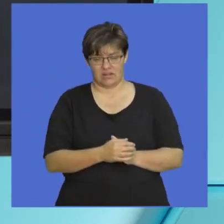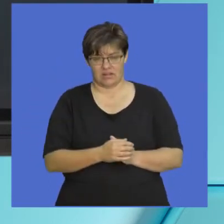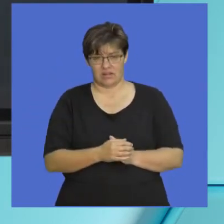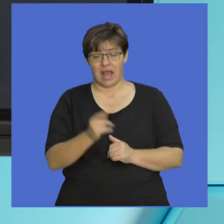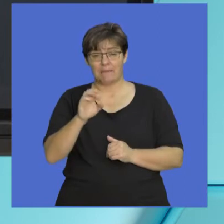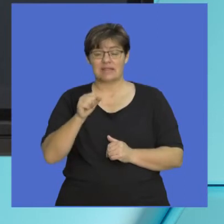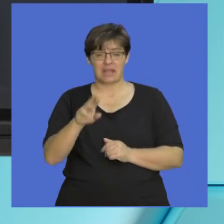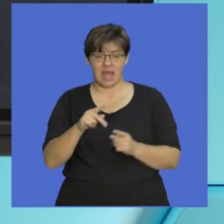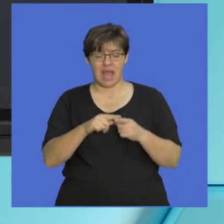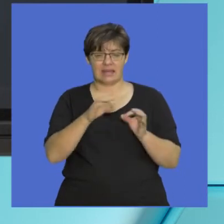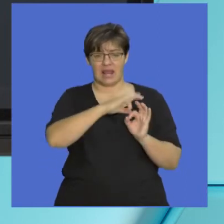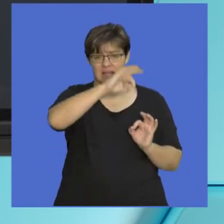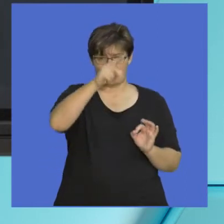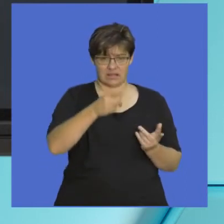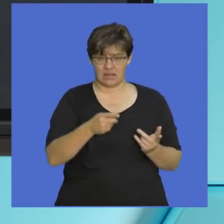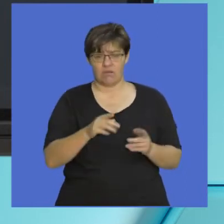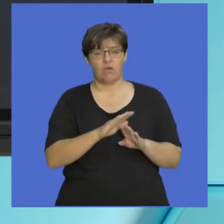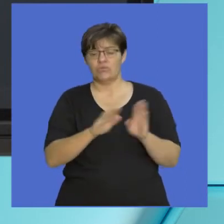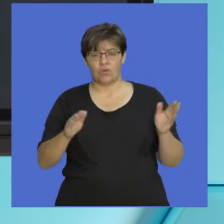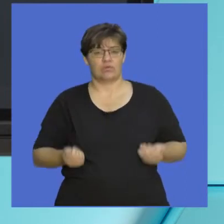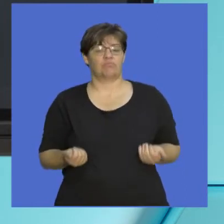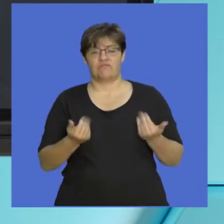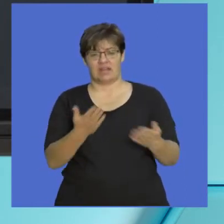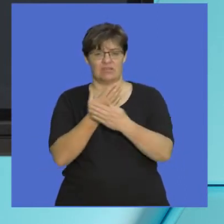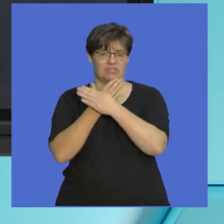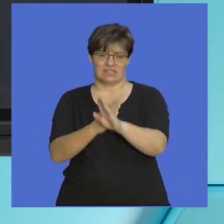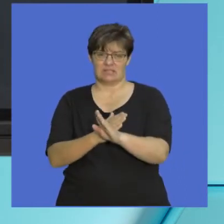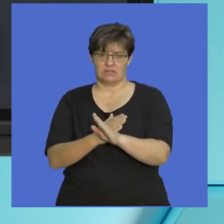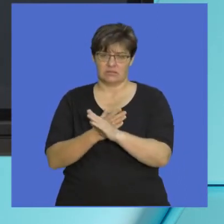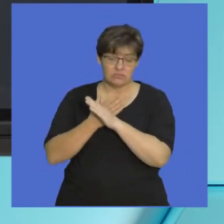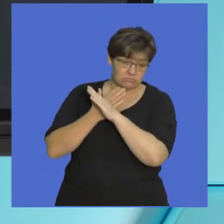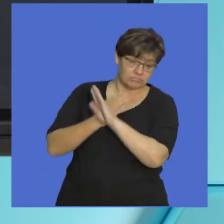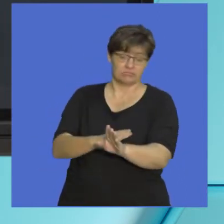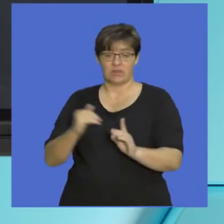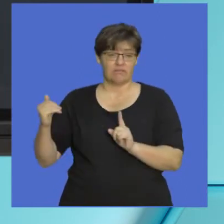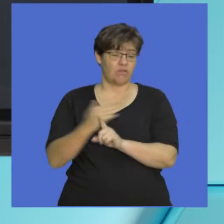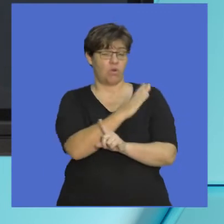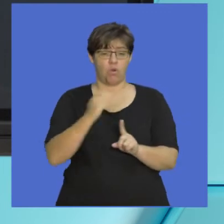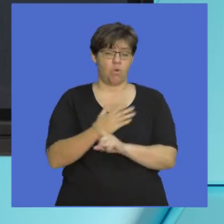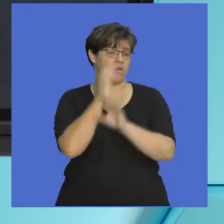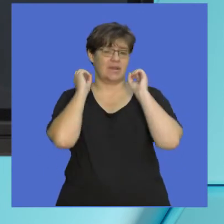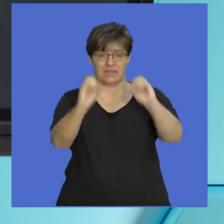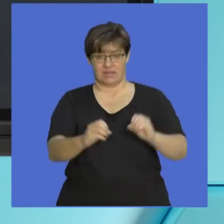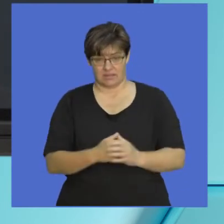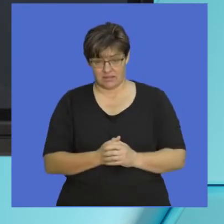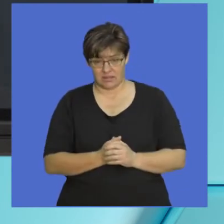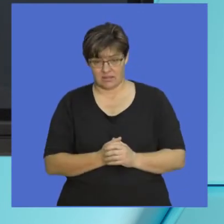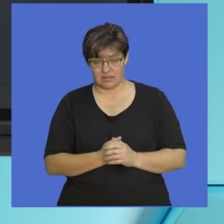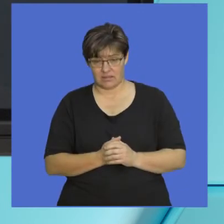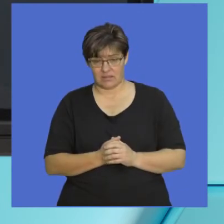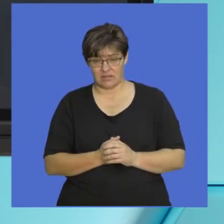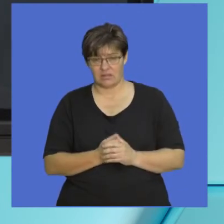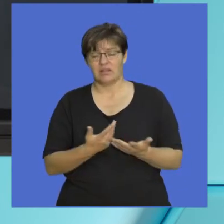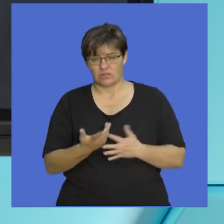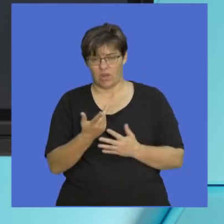ammeter. So the ammeter in itself, as well as the conductor, they do not provide any opposition to the flow of charge. That's the main